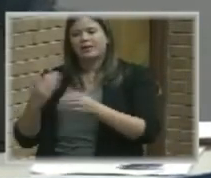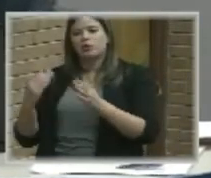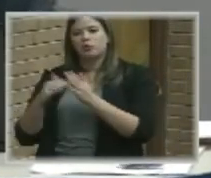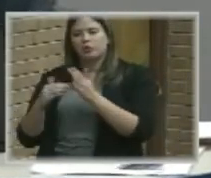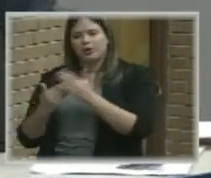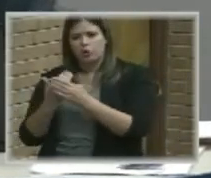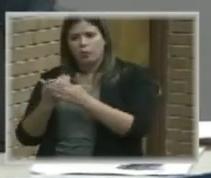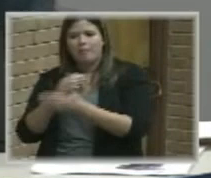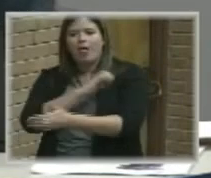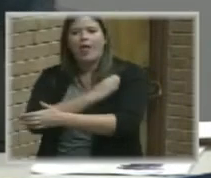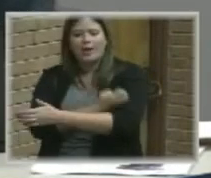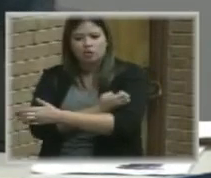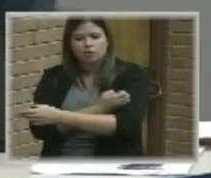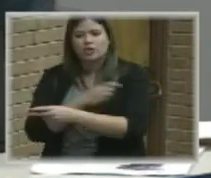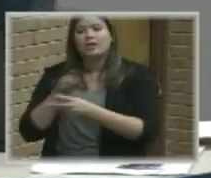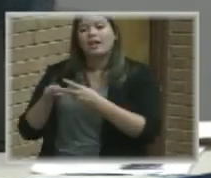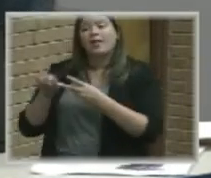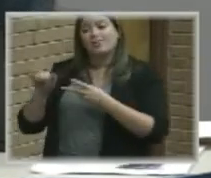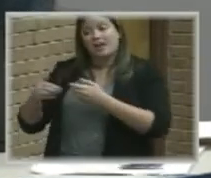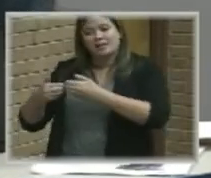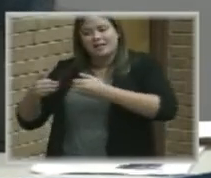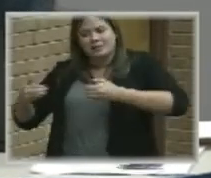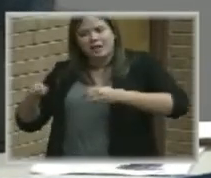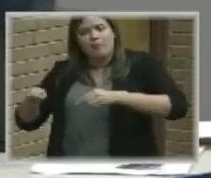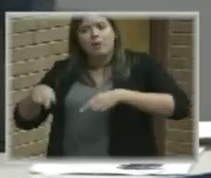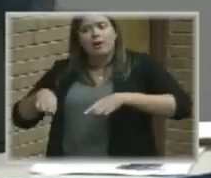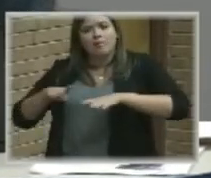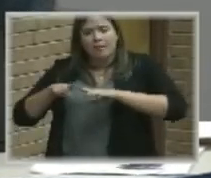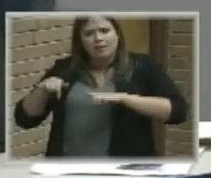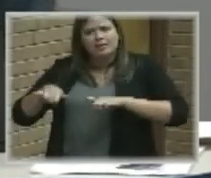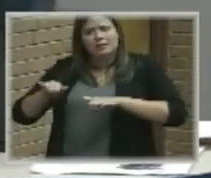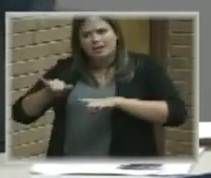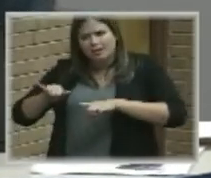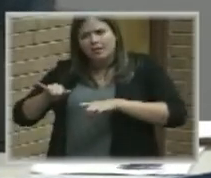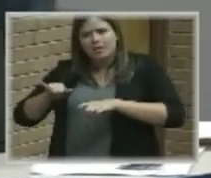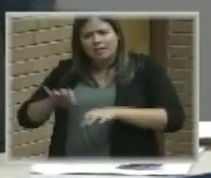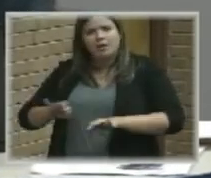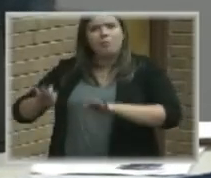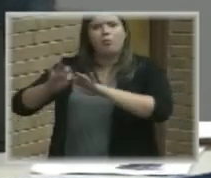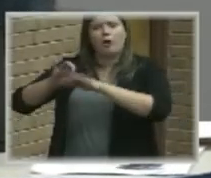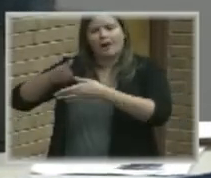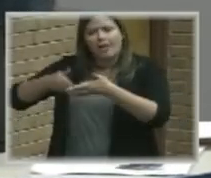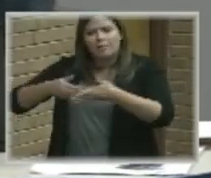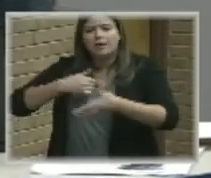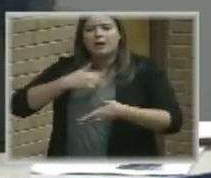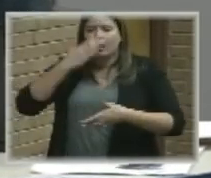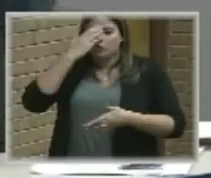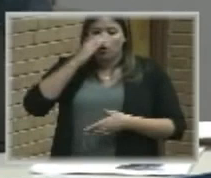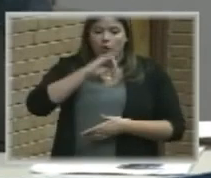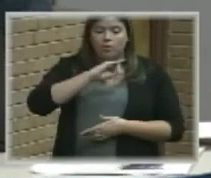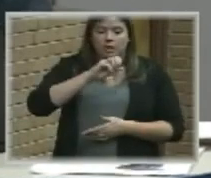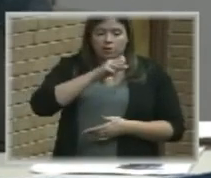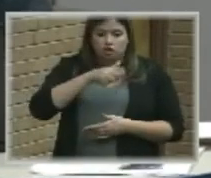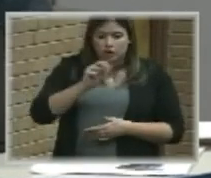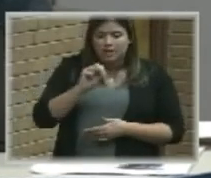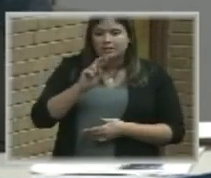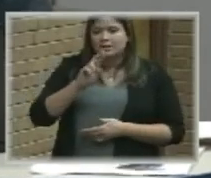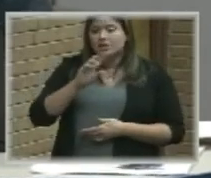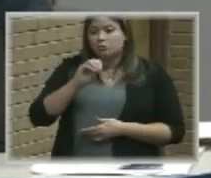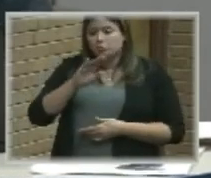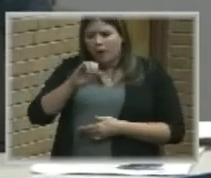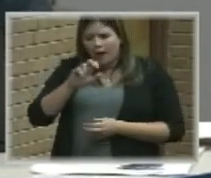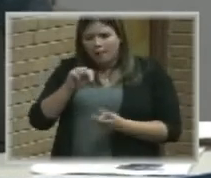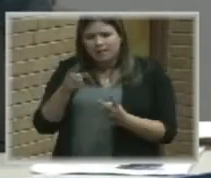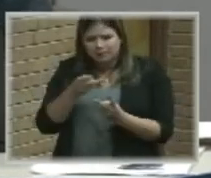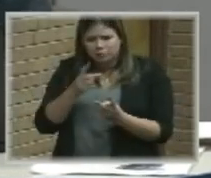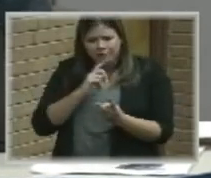a separate but very important element. I know that Jason and Robin were very interested in, and as